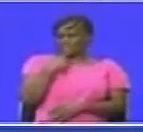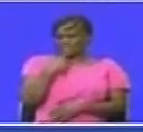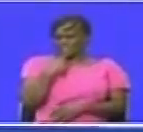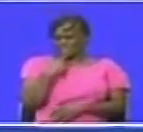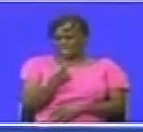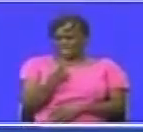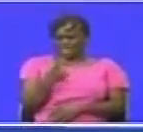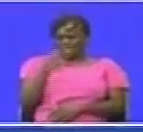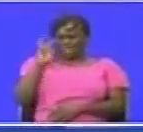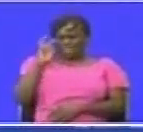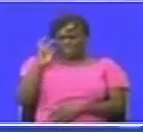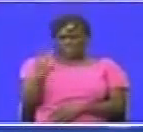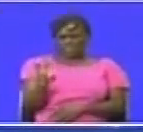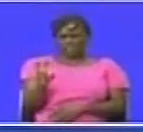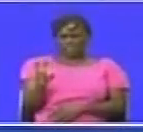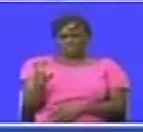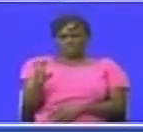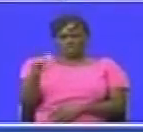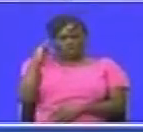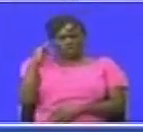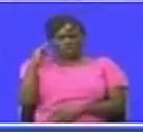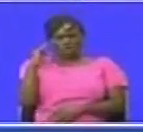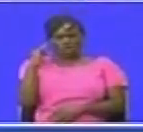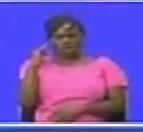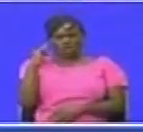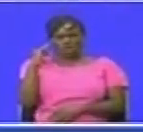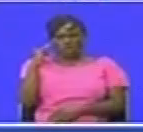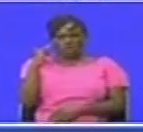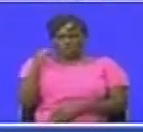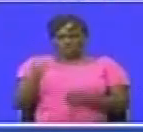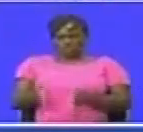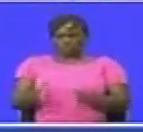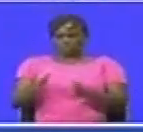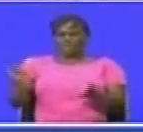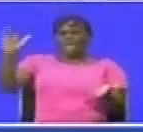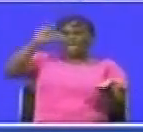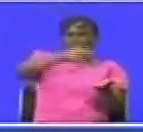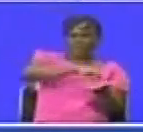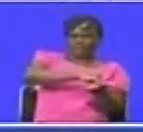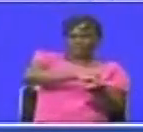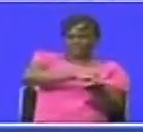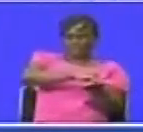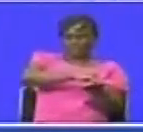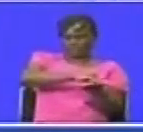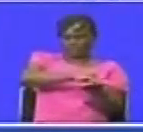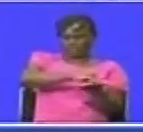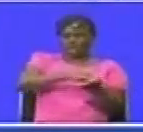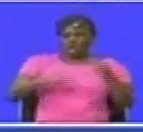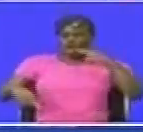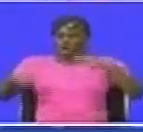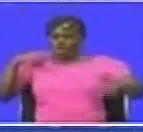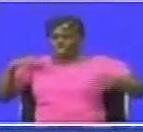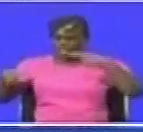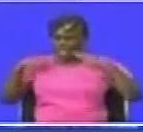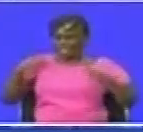saw this, so it's quite a rewarding thing. Sleek rides made their way to the airport, where a procession to the Ole Sereni Hotel